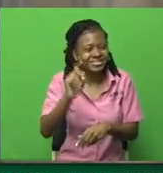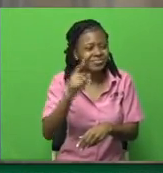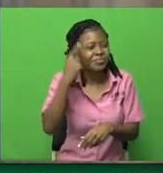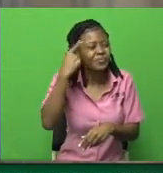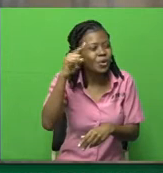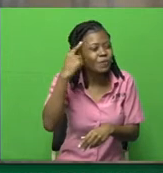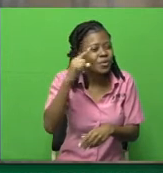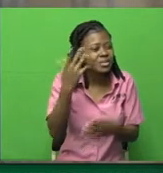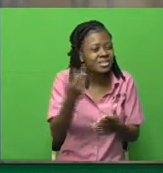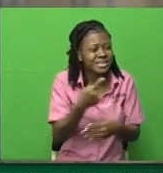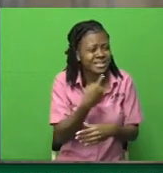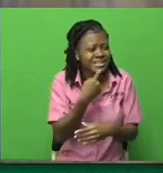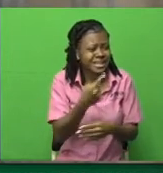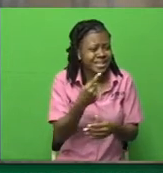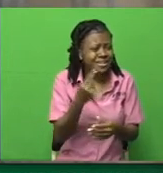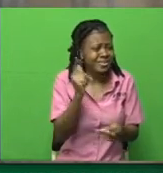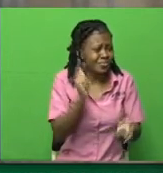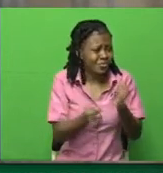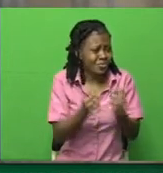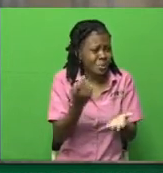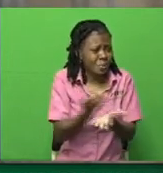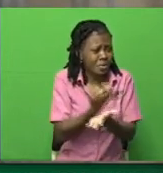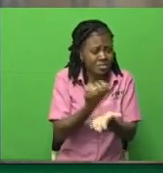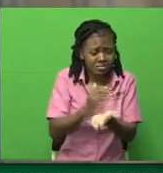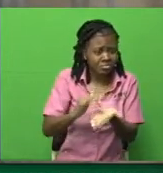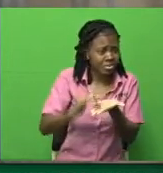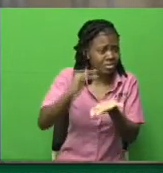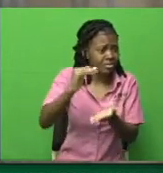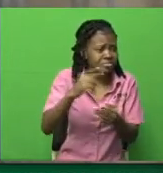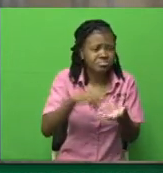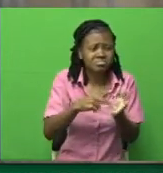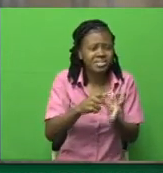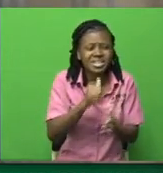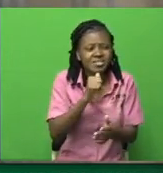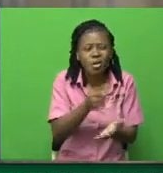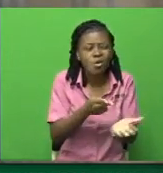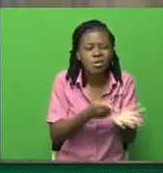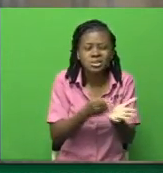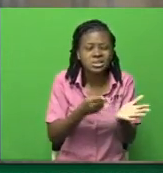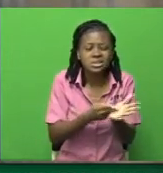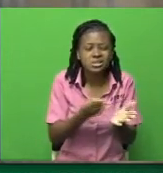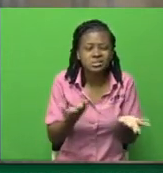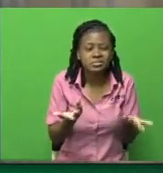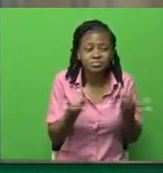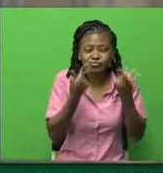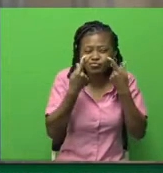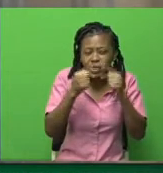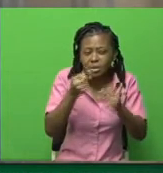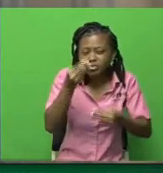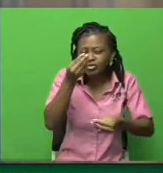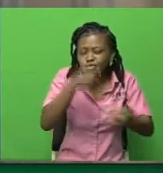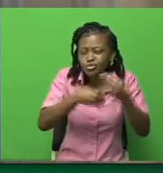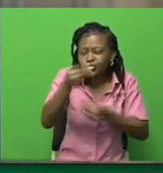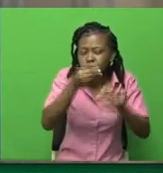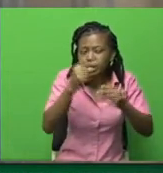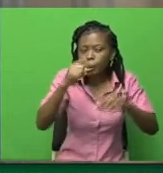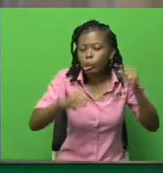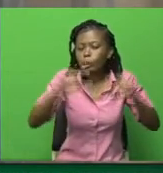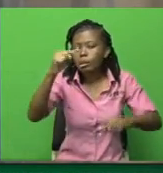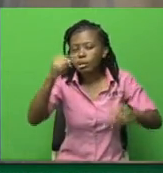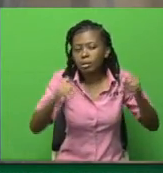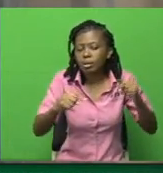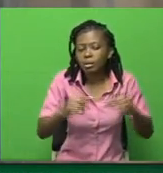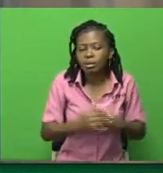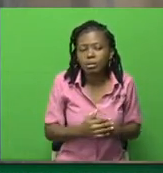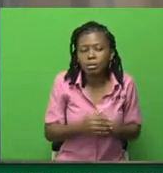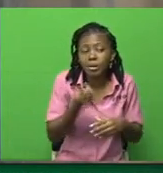is either based on intellectual dishonesty statistical fraud or academic professional